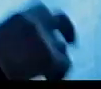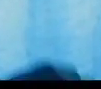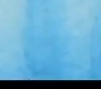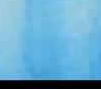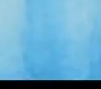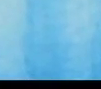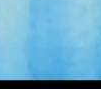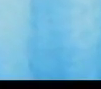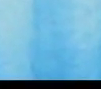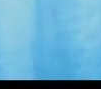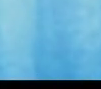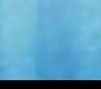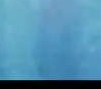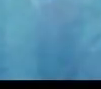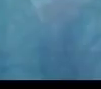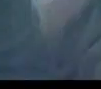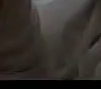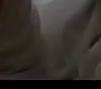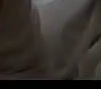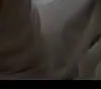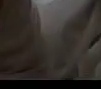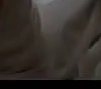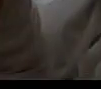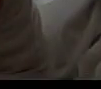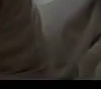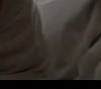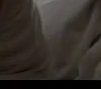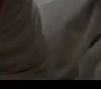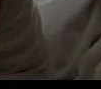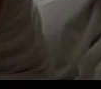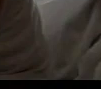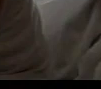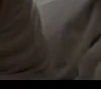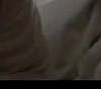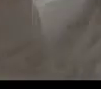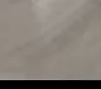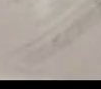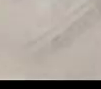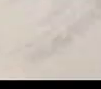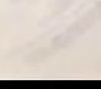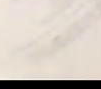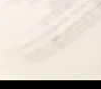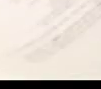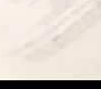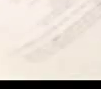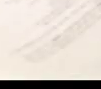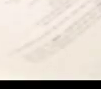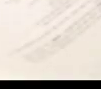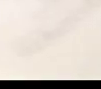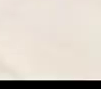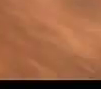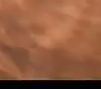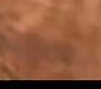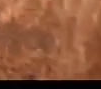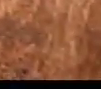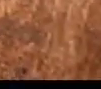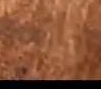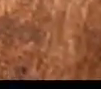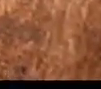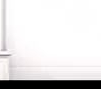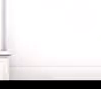Look to your left and right, and you can feel the hearts longing for an escape, searching for answers.